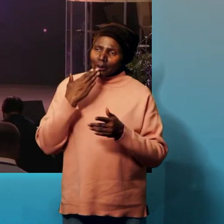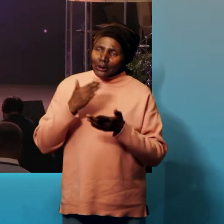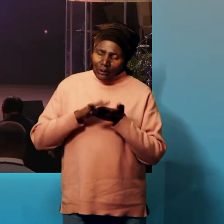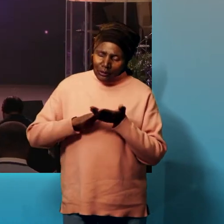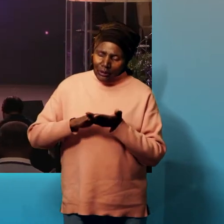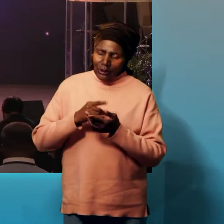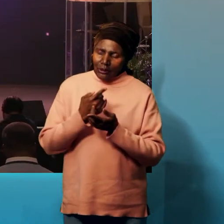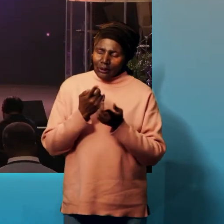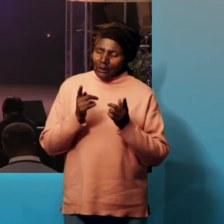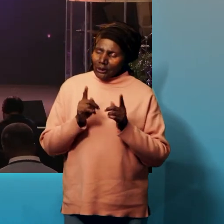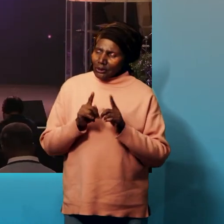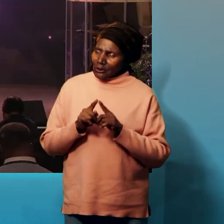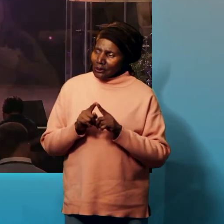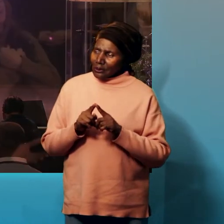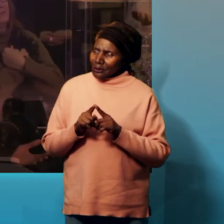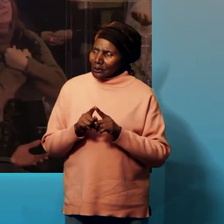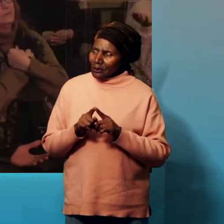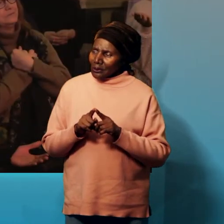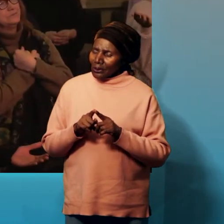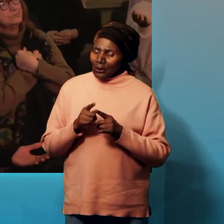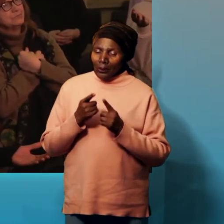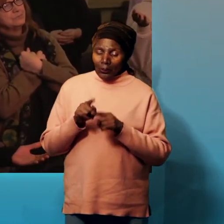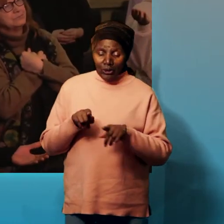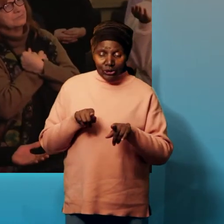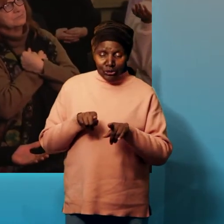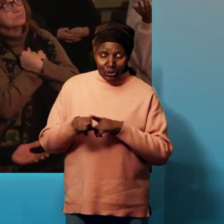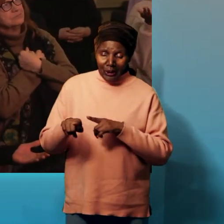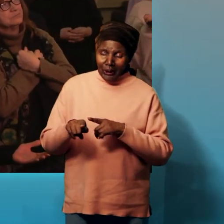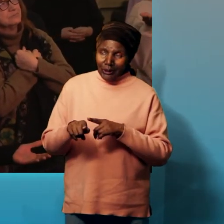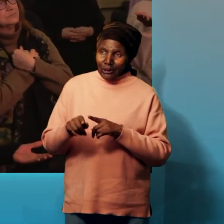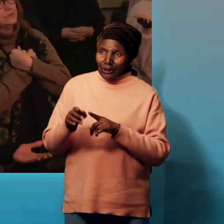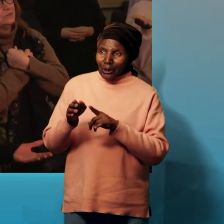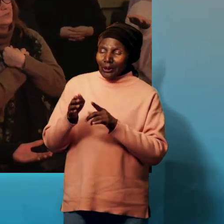us where we try to earn your love,